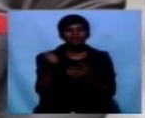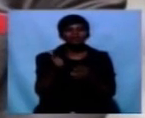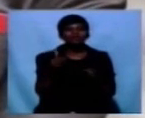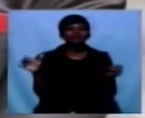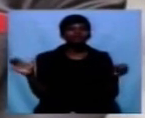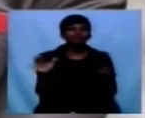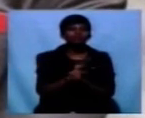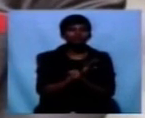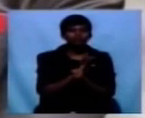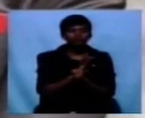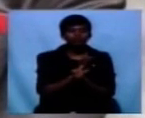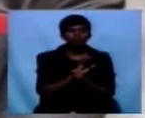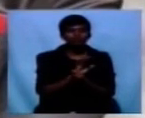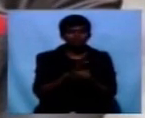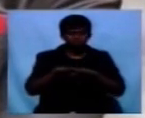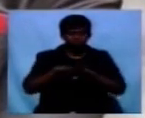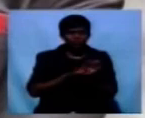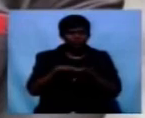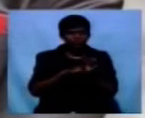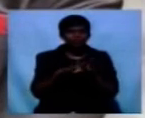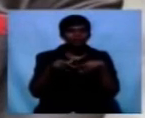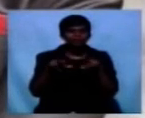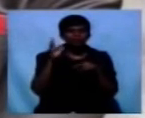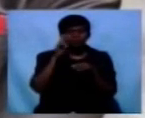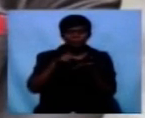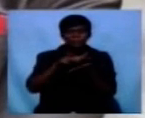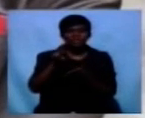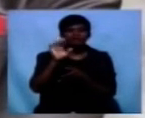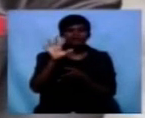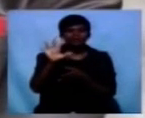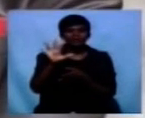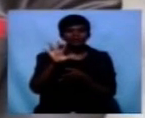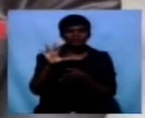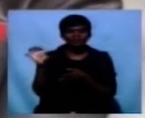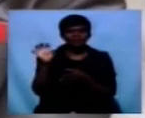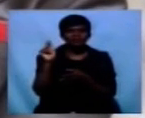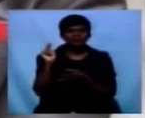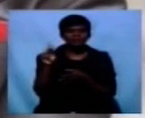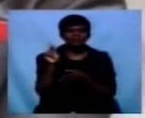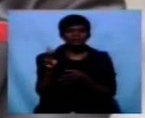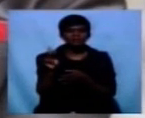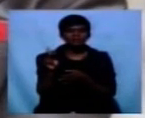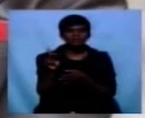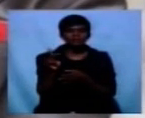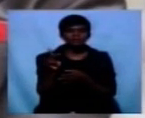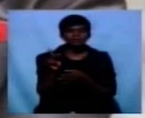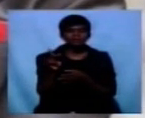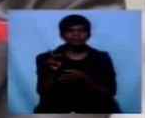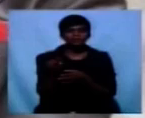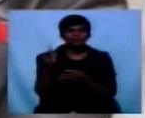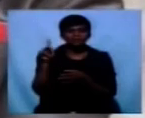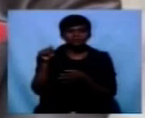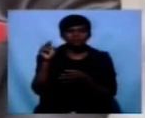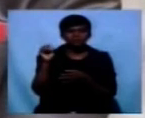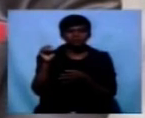loading on our roads, they will pay 500 kwacha per toll plaza that